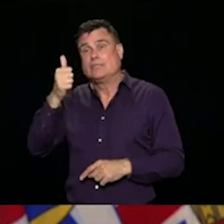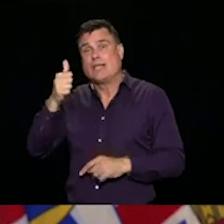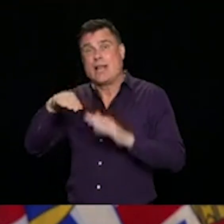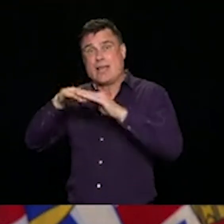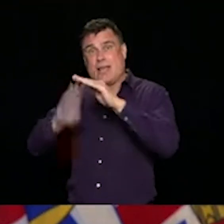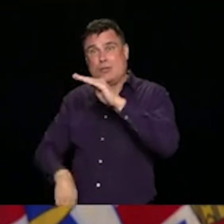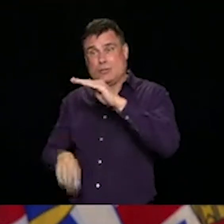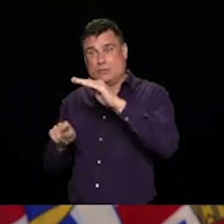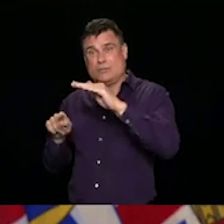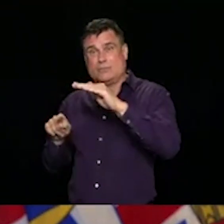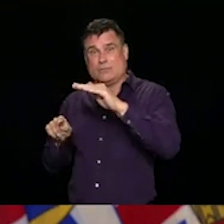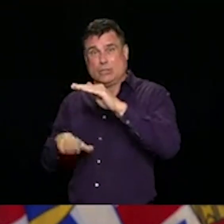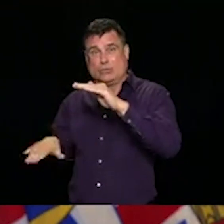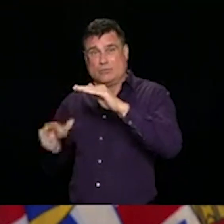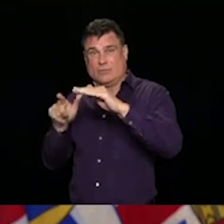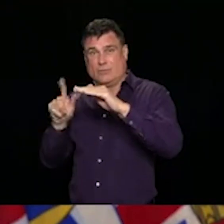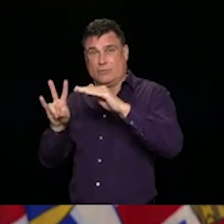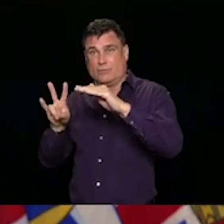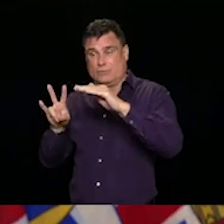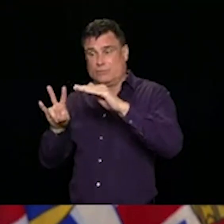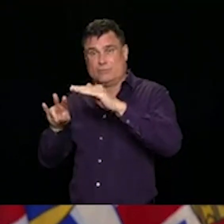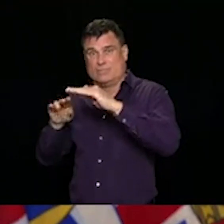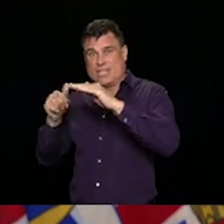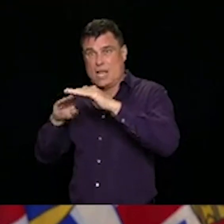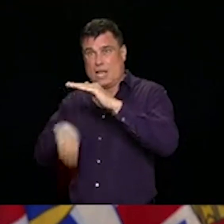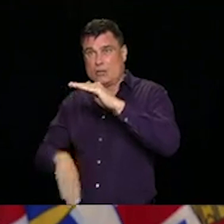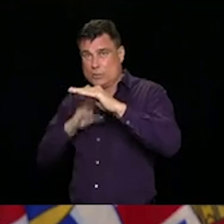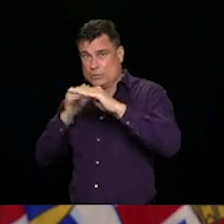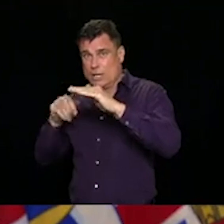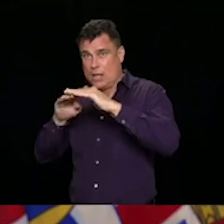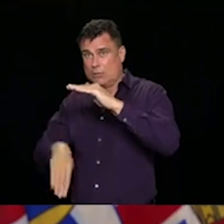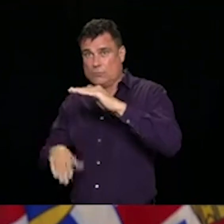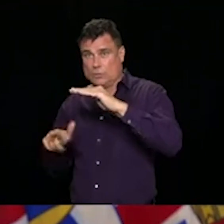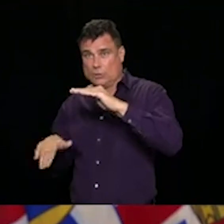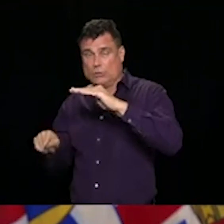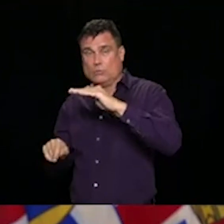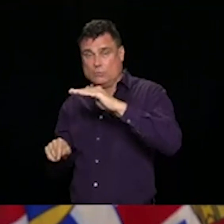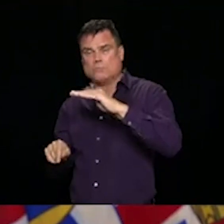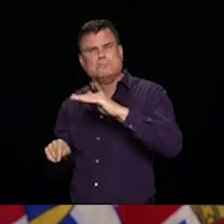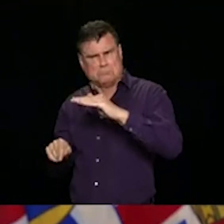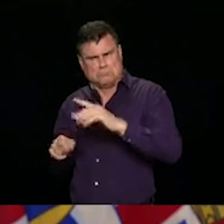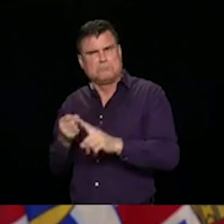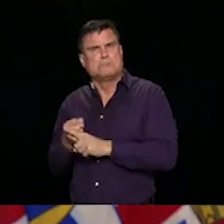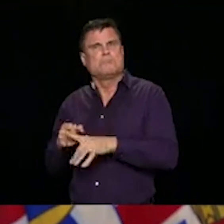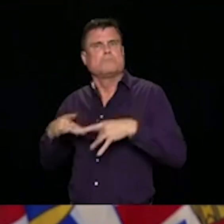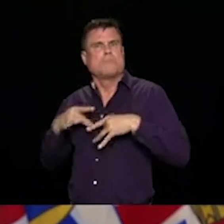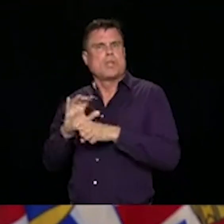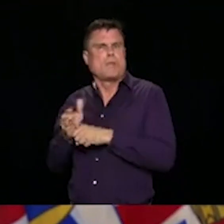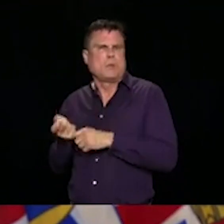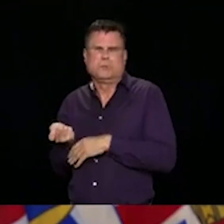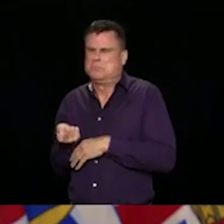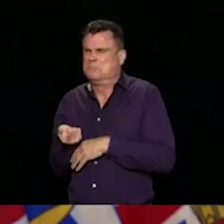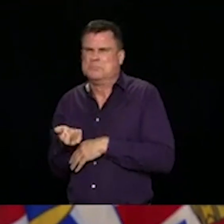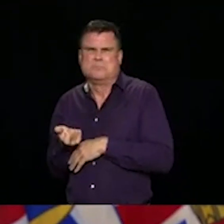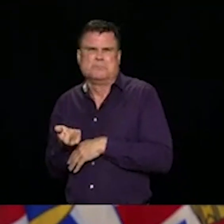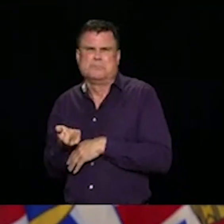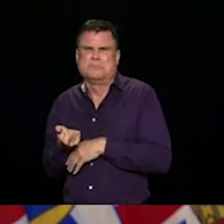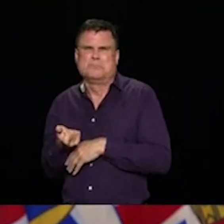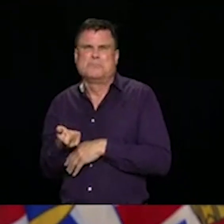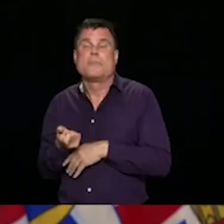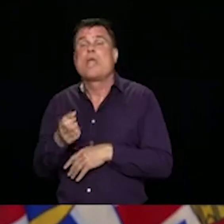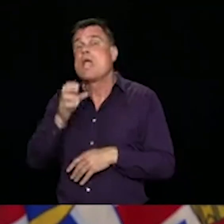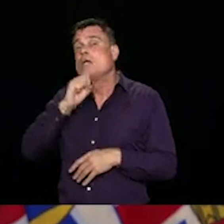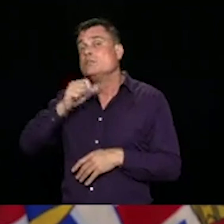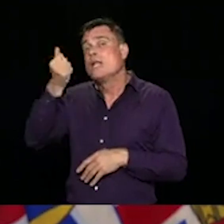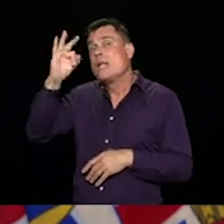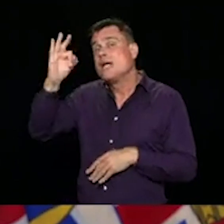support. And we have had no young people under the age of 19 who have needed to be in ICU, and we've had